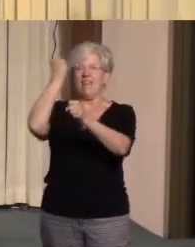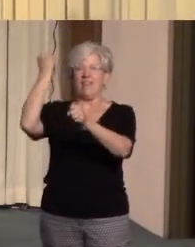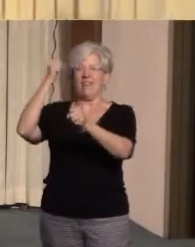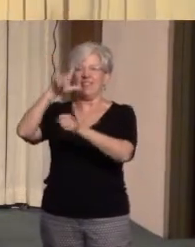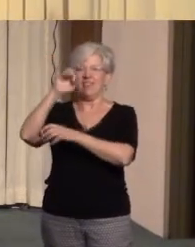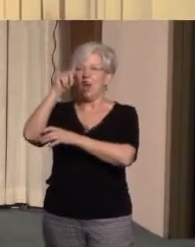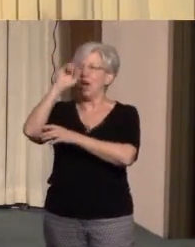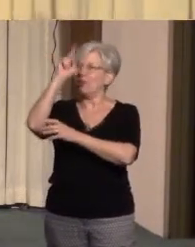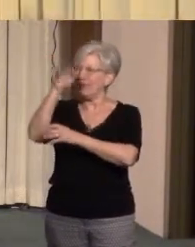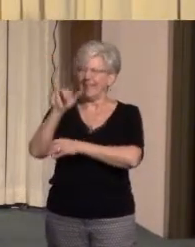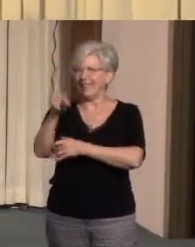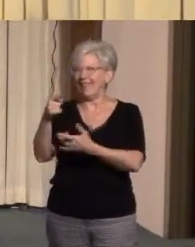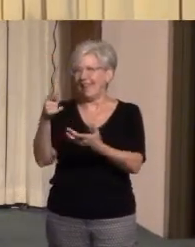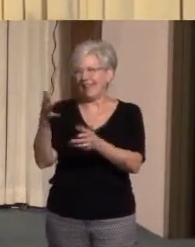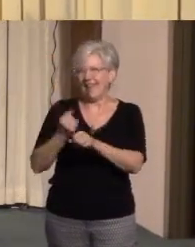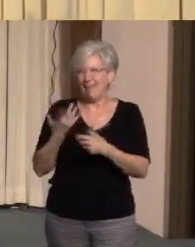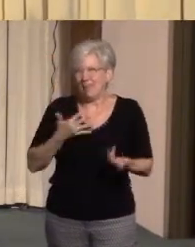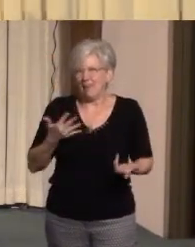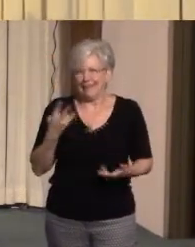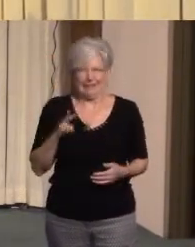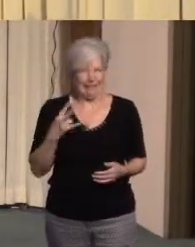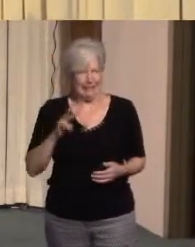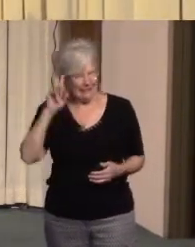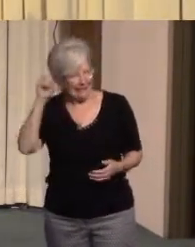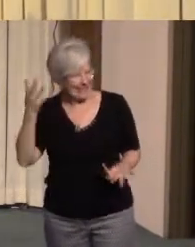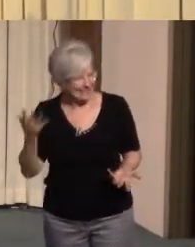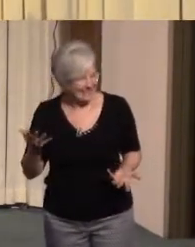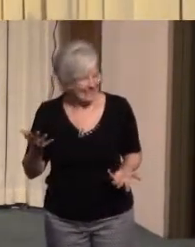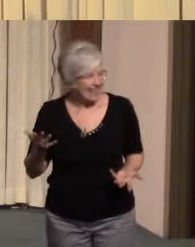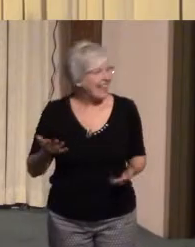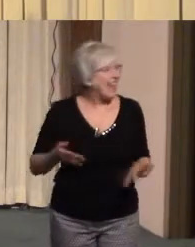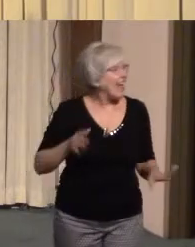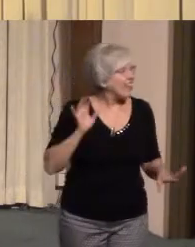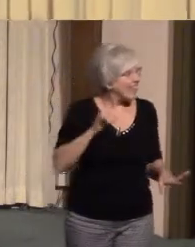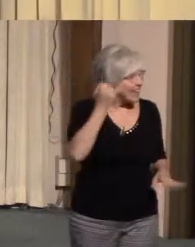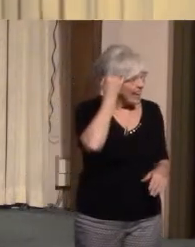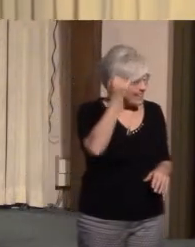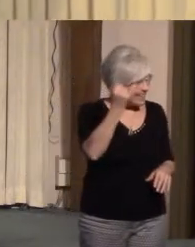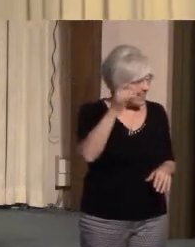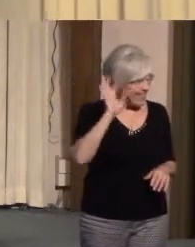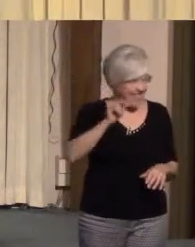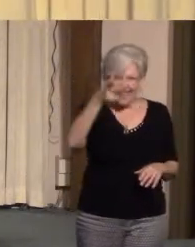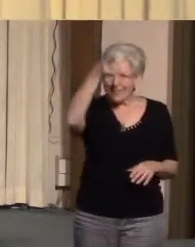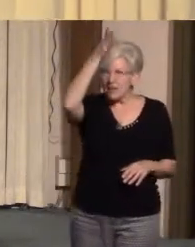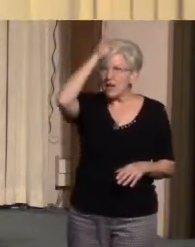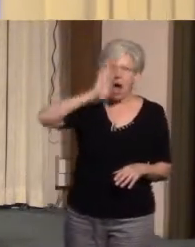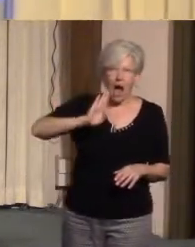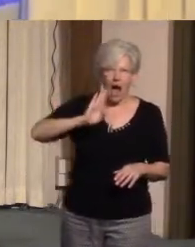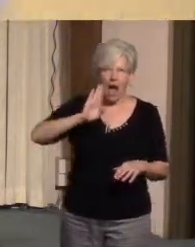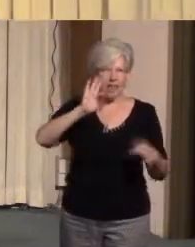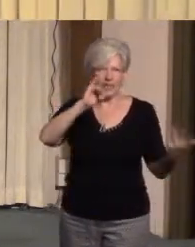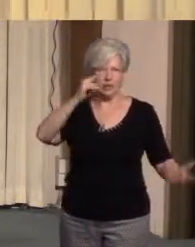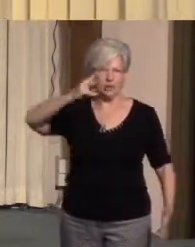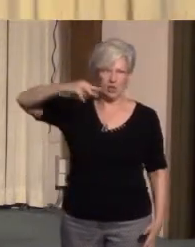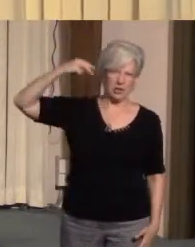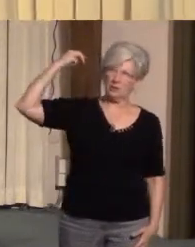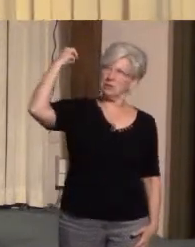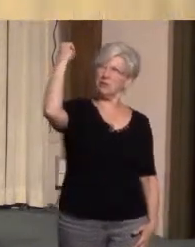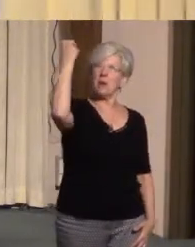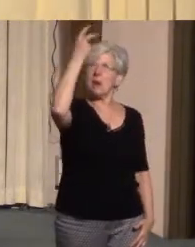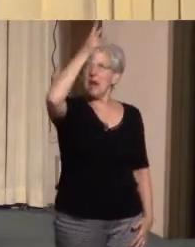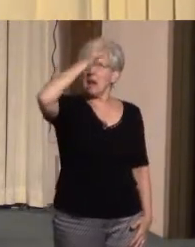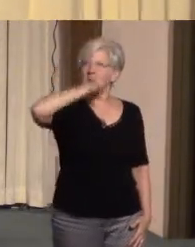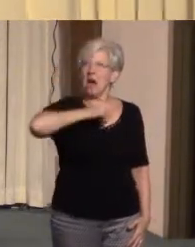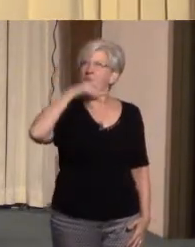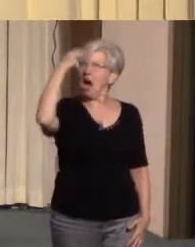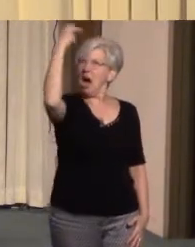cents because they all prayed to hit the lottery. Right? That idea that God is somehow some